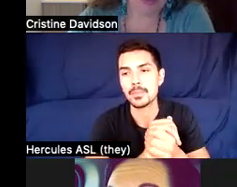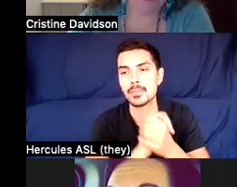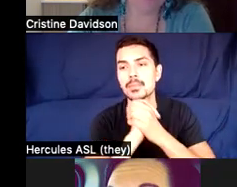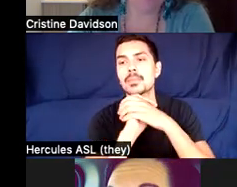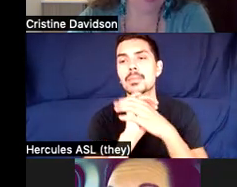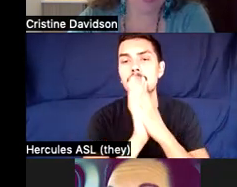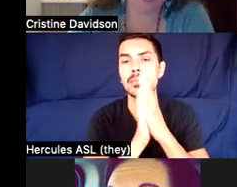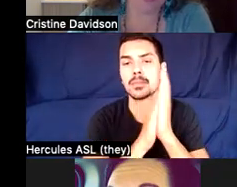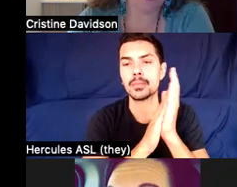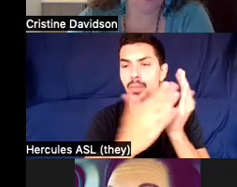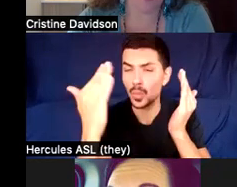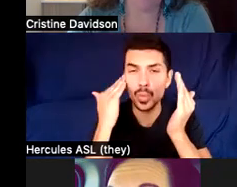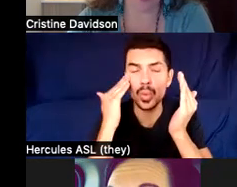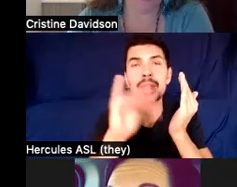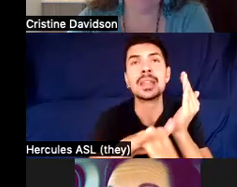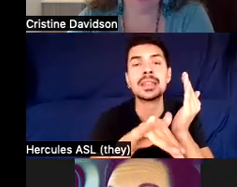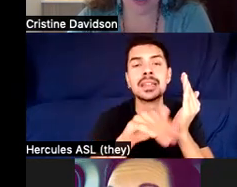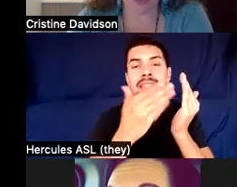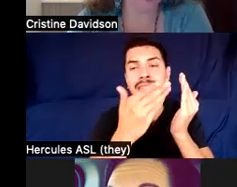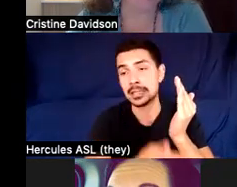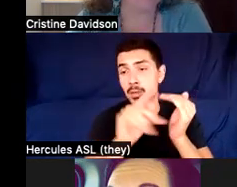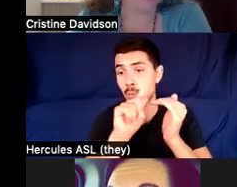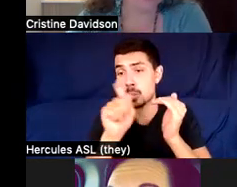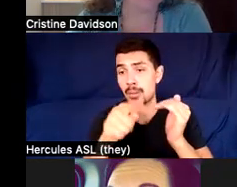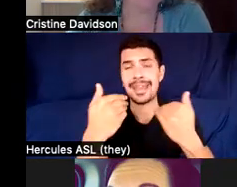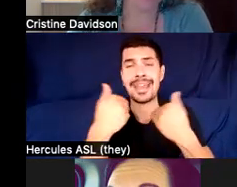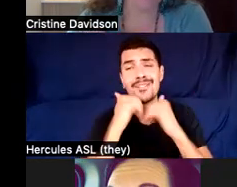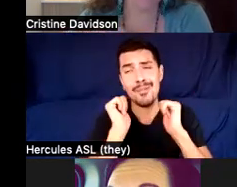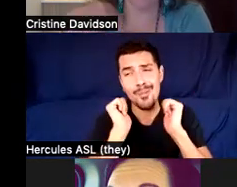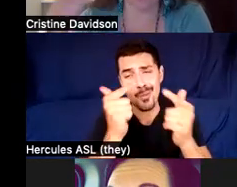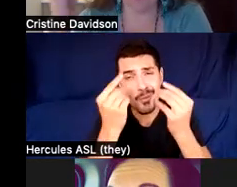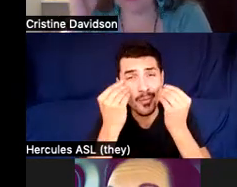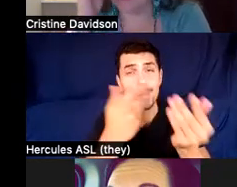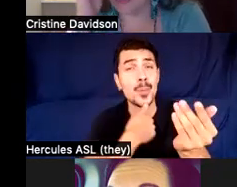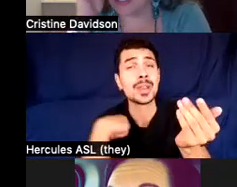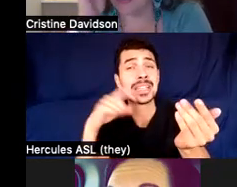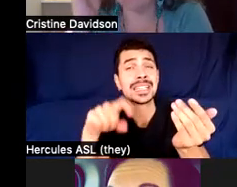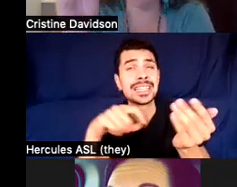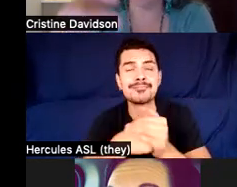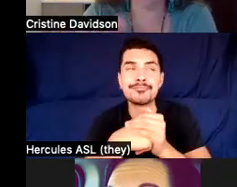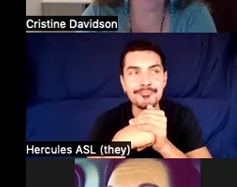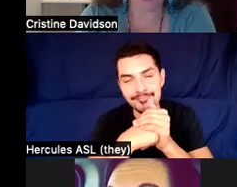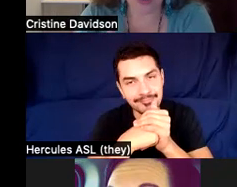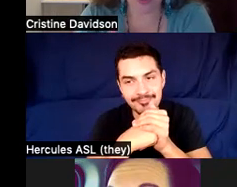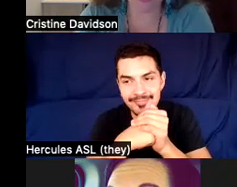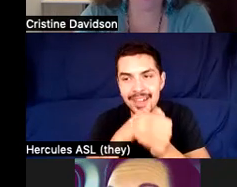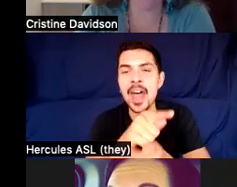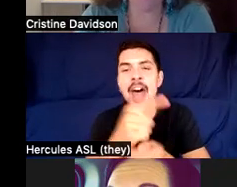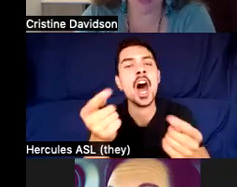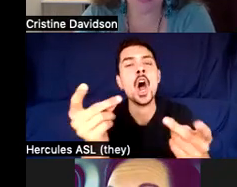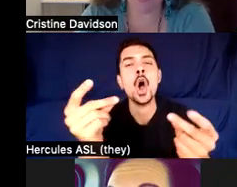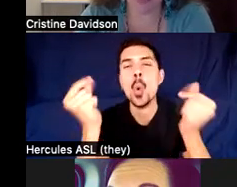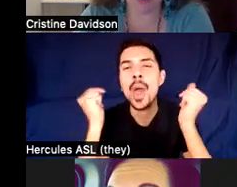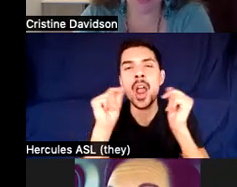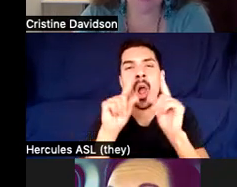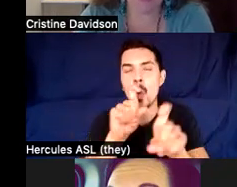And these questions don't have all the information that we would need, right? So part of it is just, these are just quick questions to do